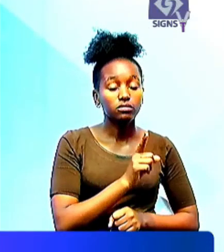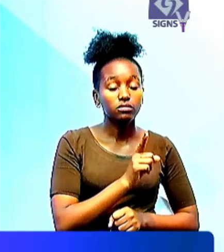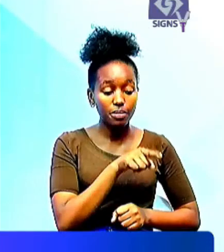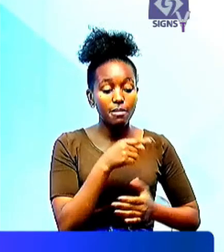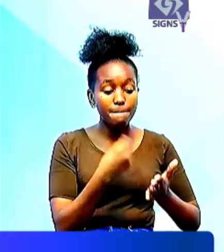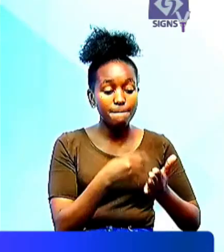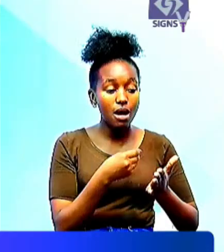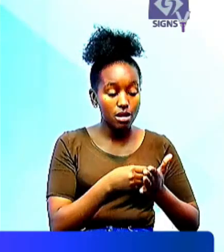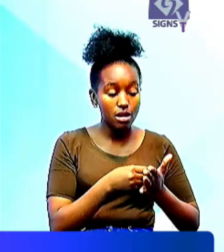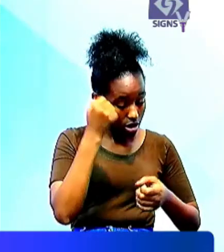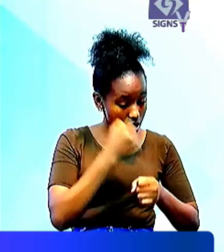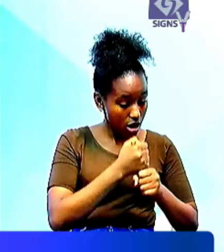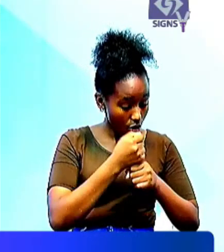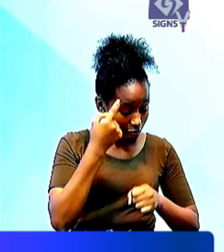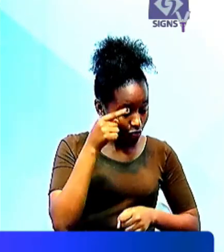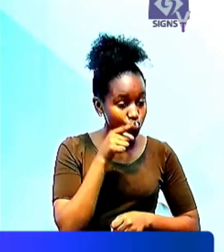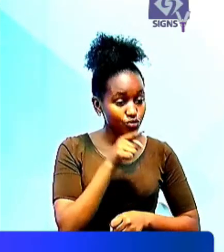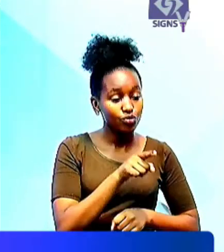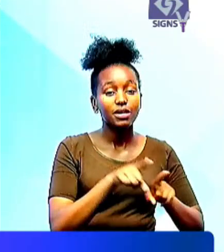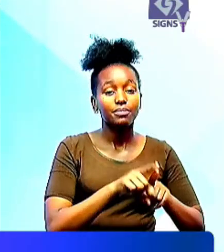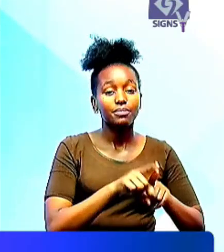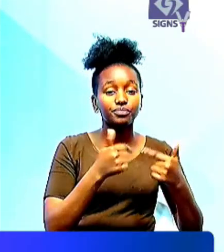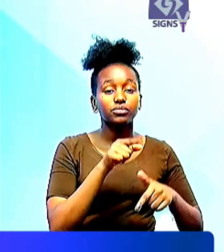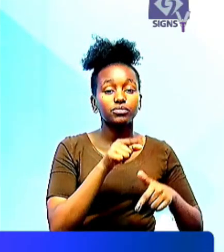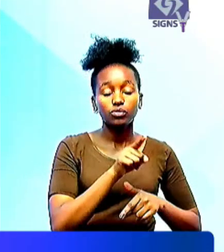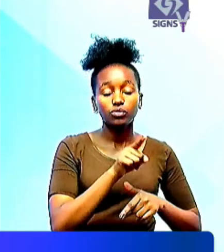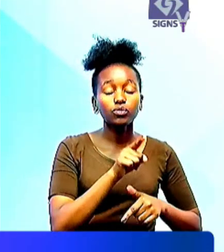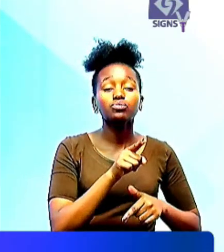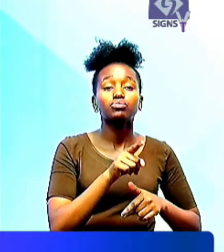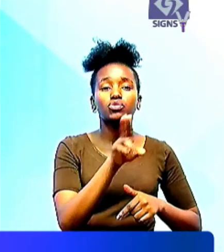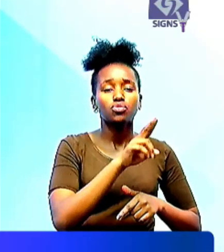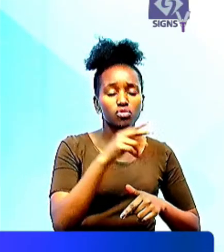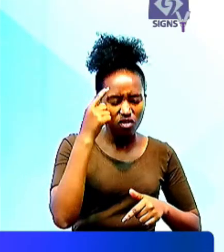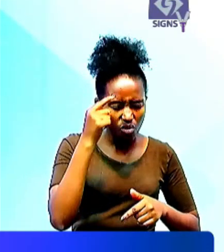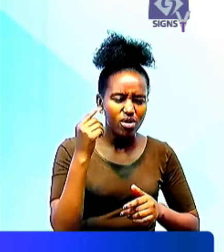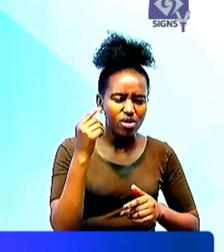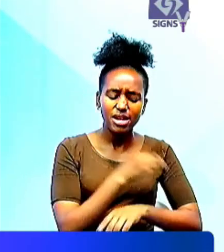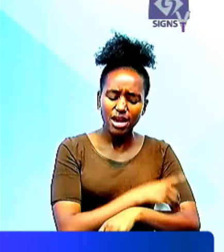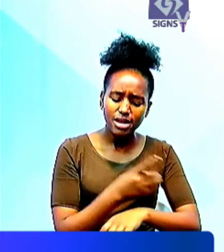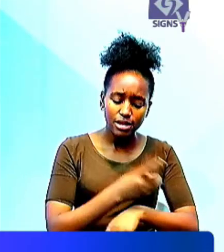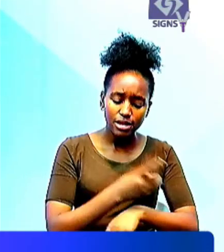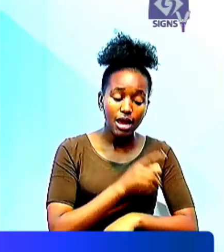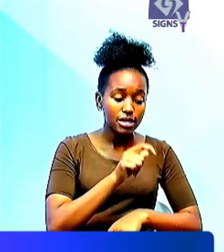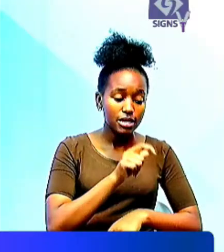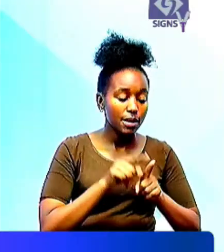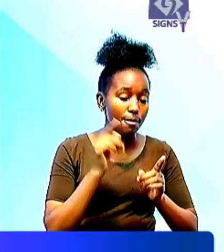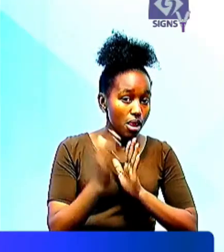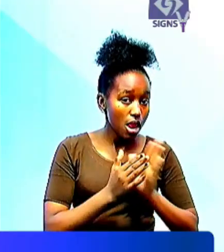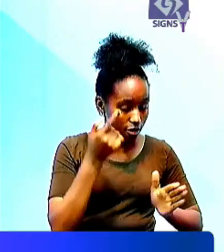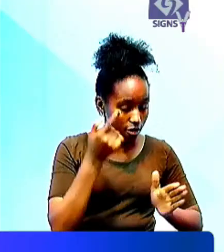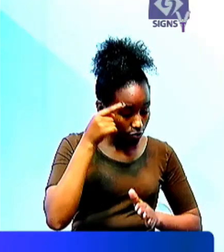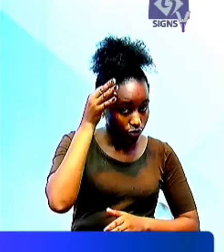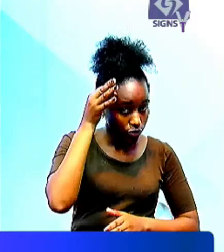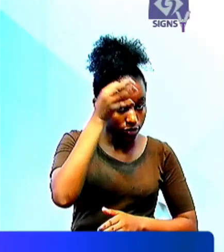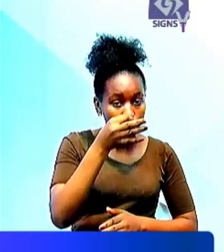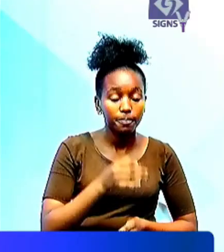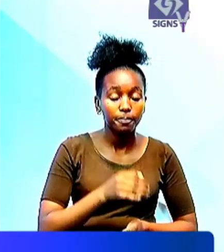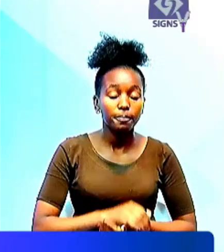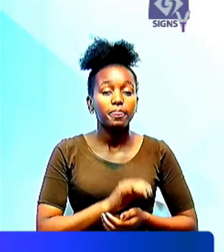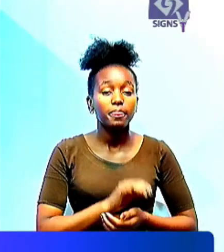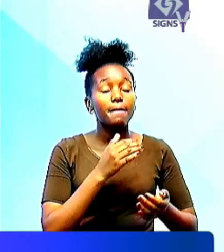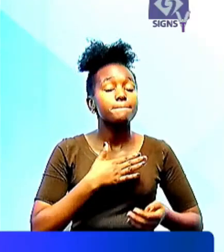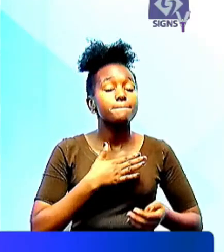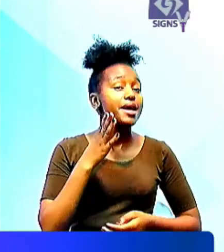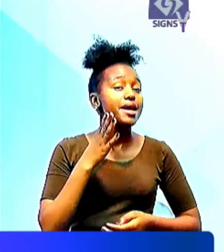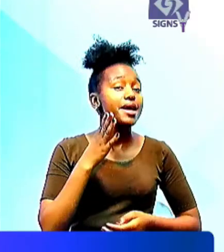for you, and to help you meet your daily needs and even plan for your future. So that's exactly what we do. With my